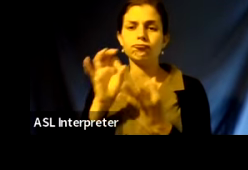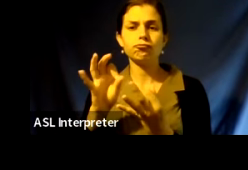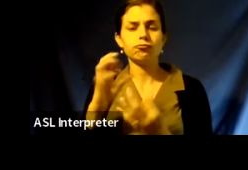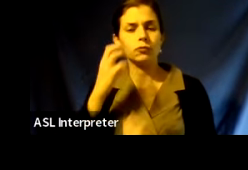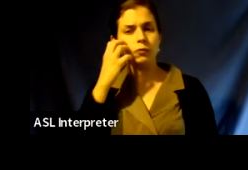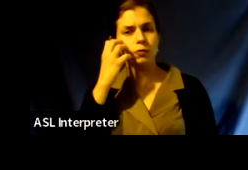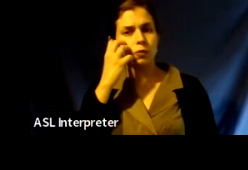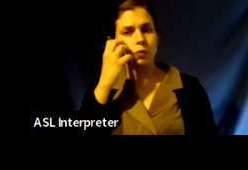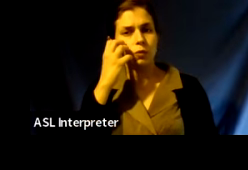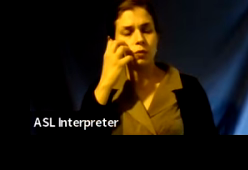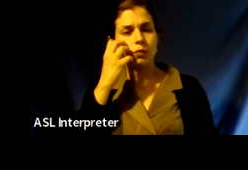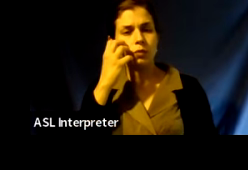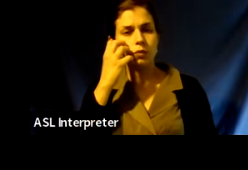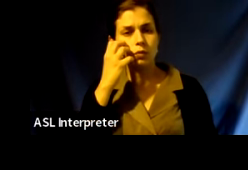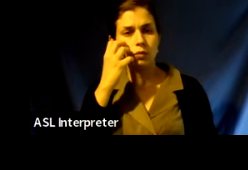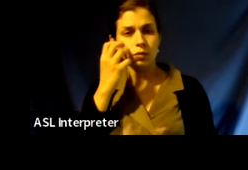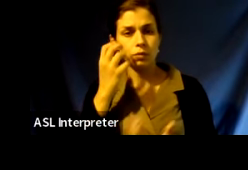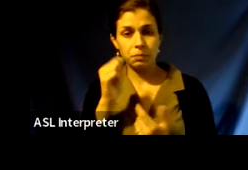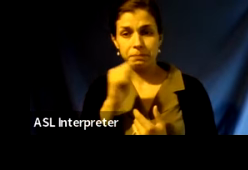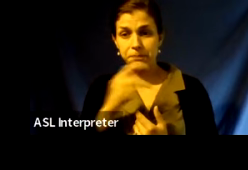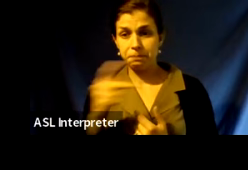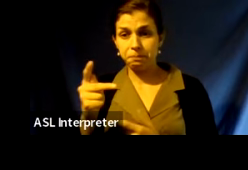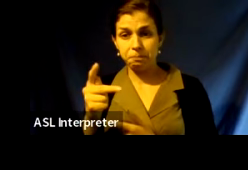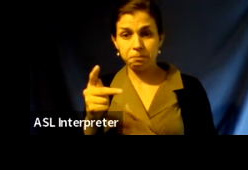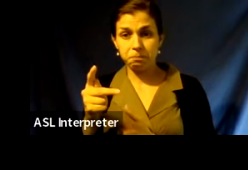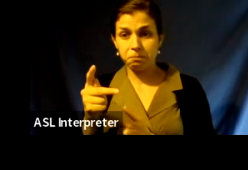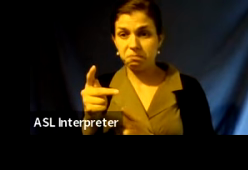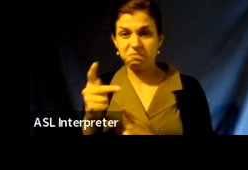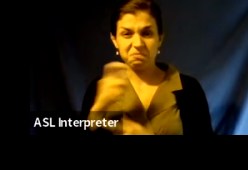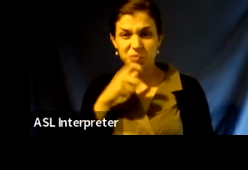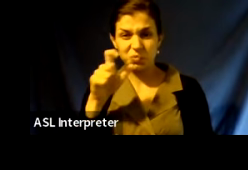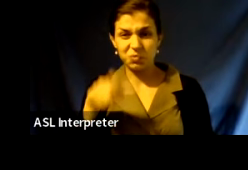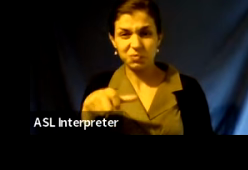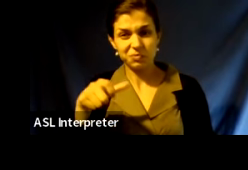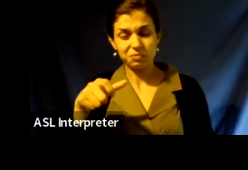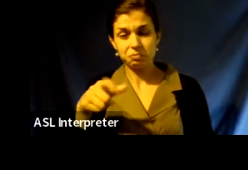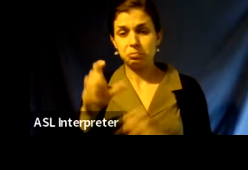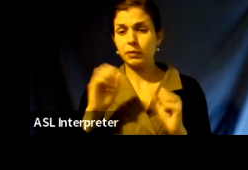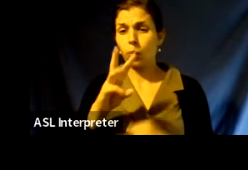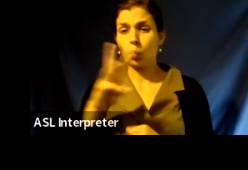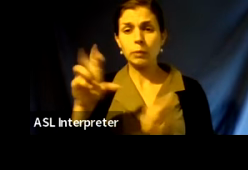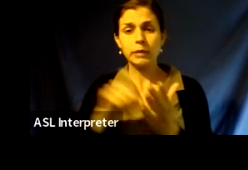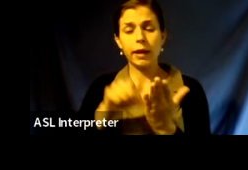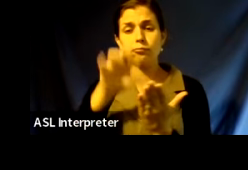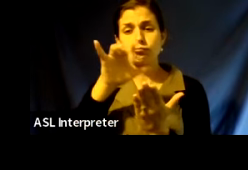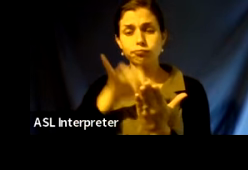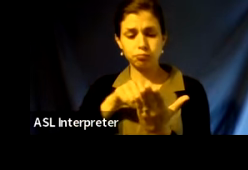app that needs to be installed because our website is very friendly from any device type.